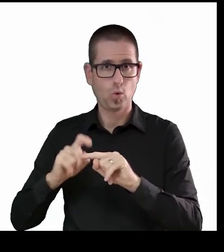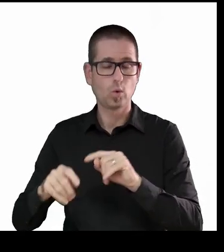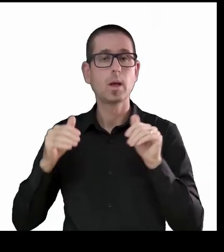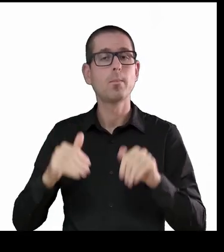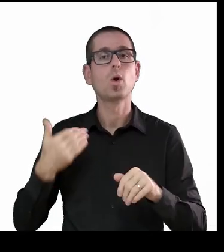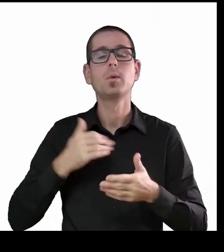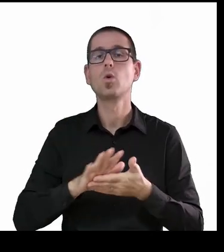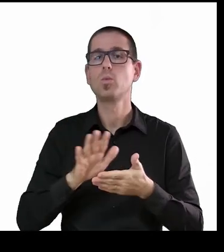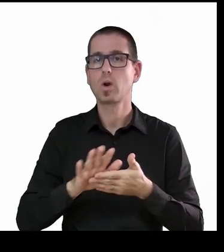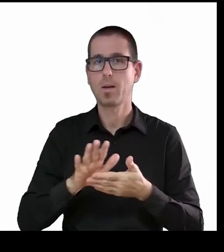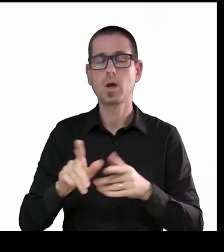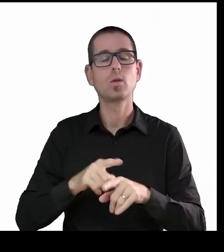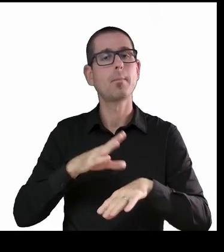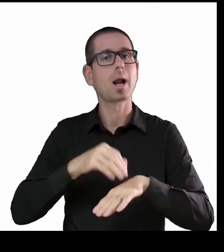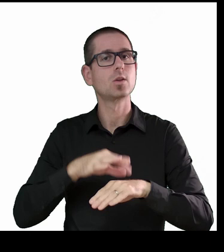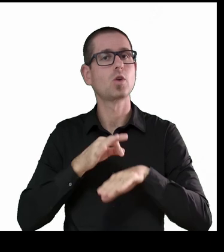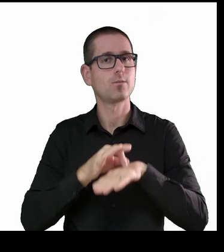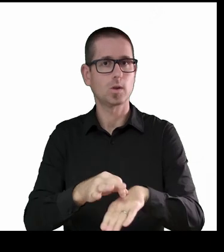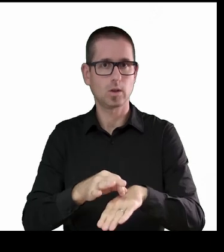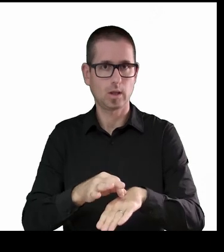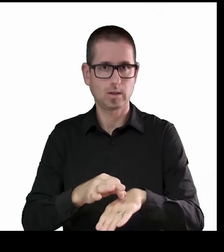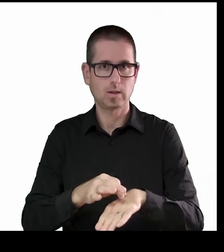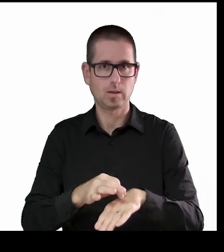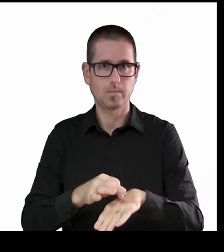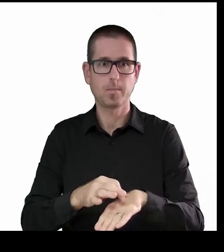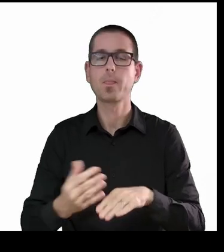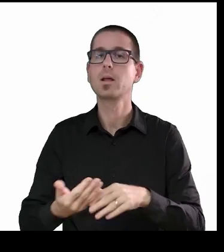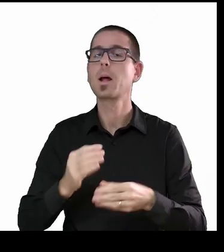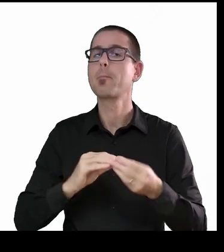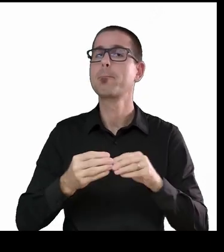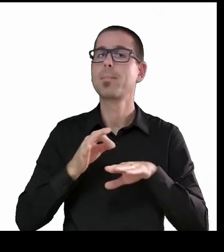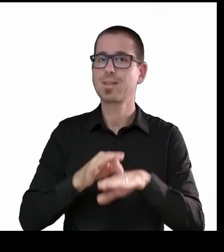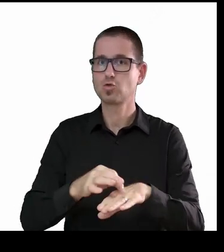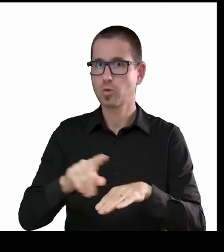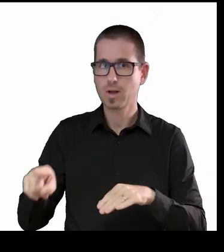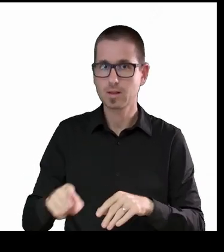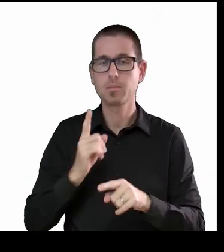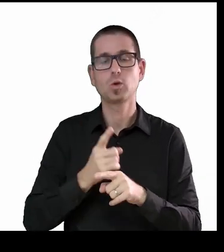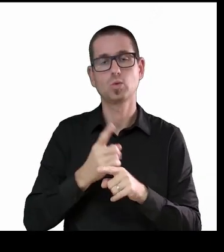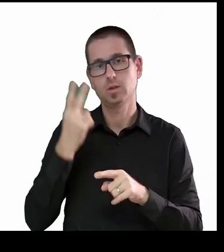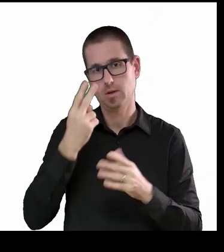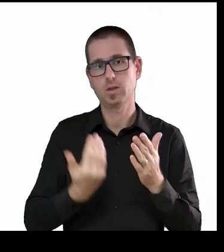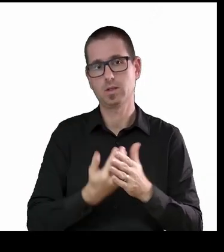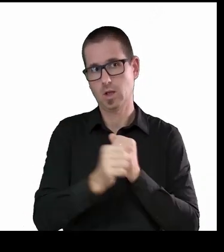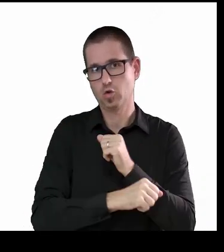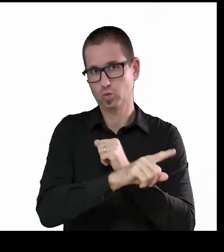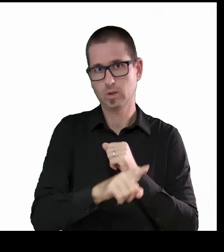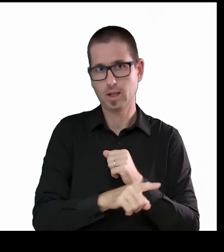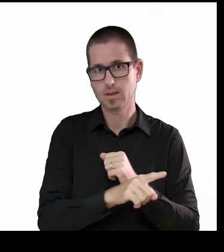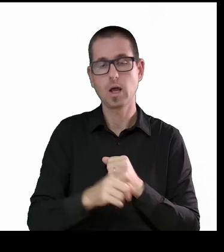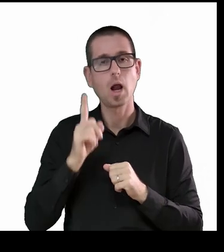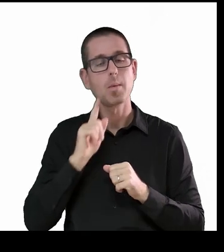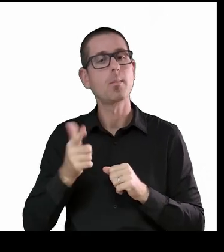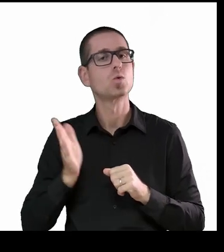to be used as a practical guide, on one hand for management, also, of course, for students, but on the